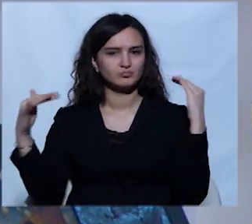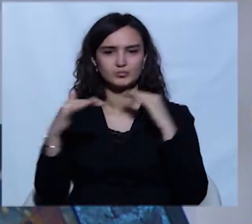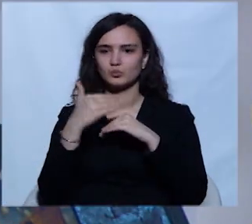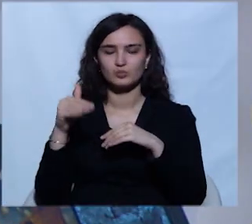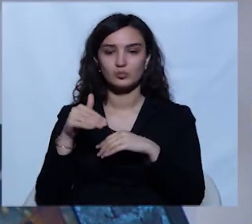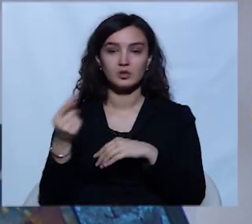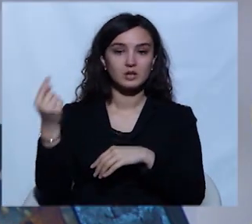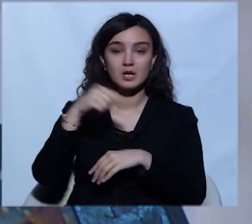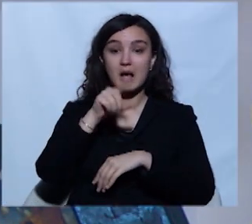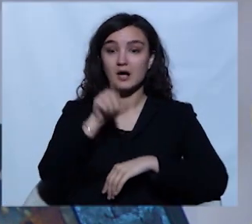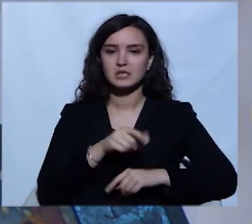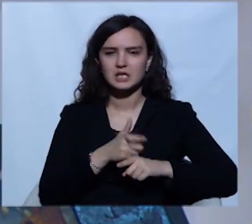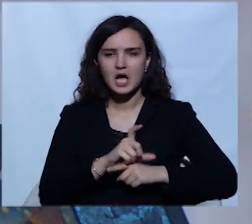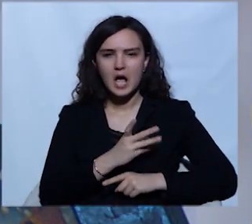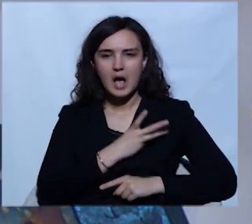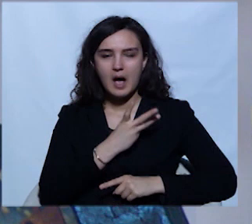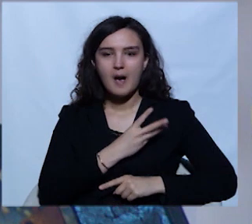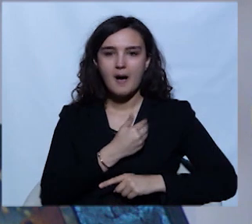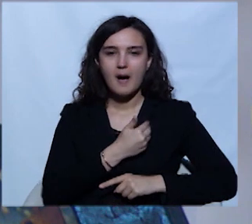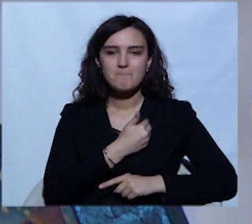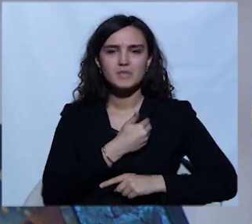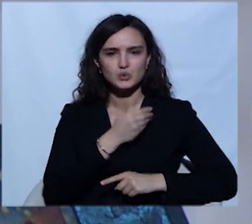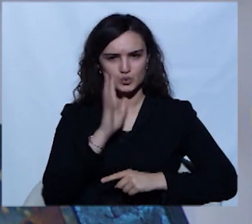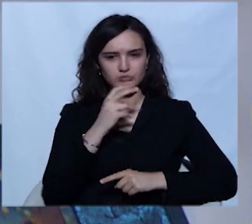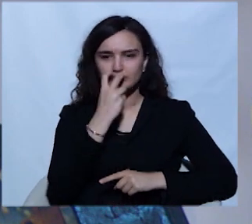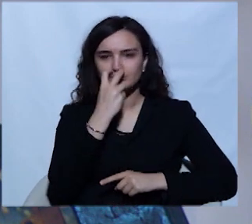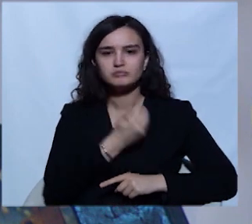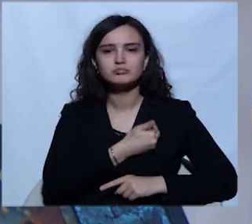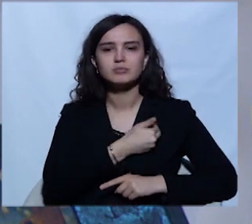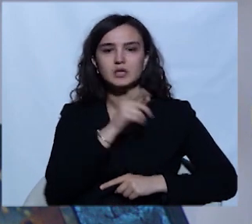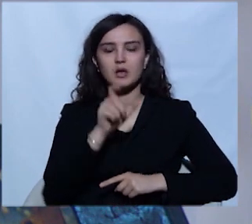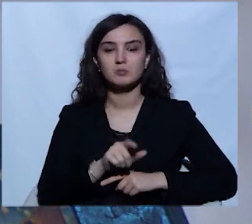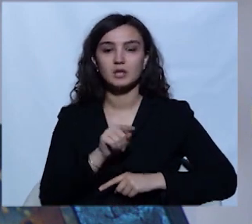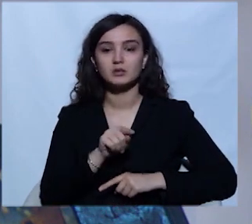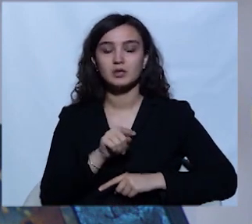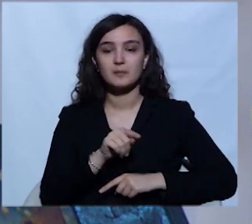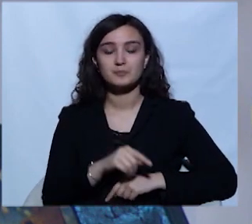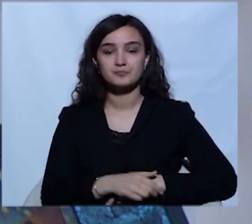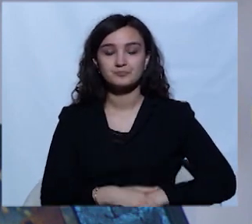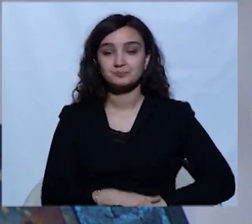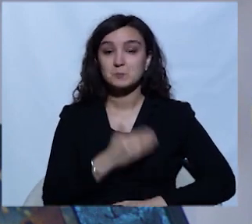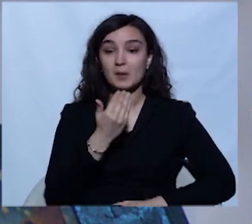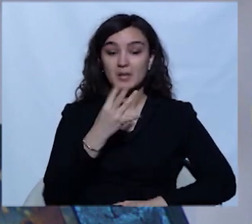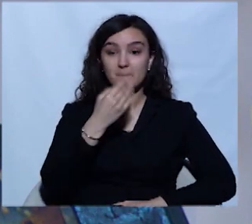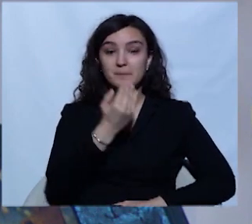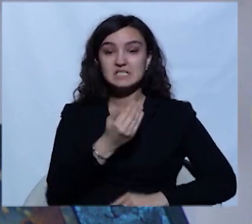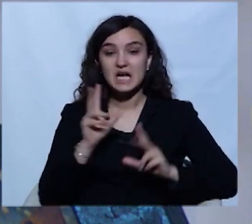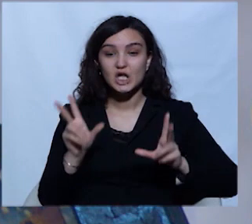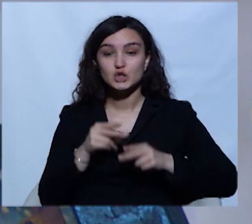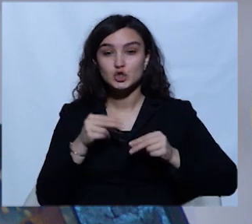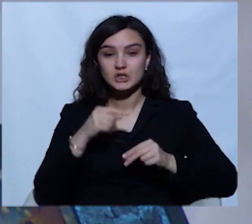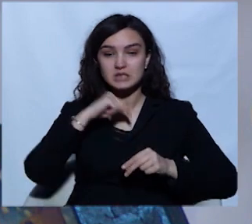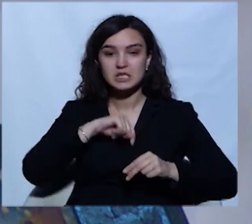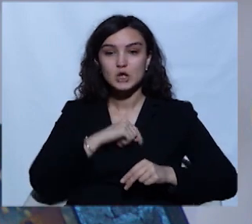ambitious person. And he doesn't lose hope, though. It's his resourcefulness and his survival